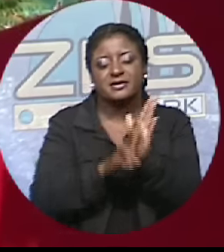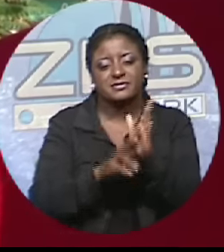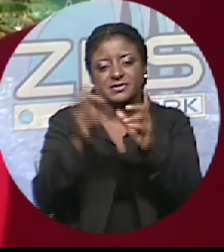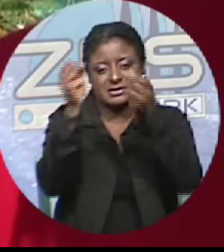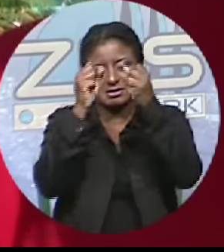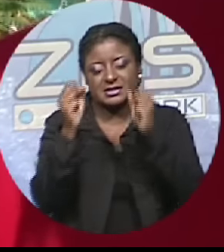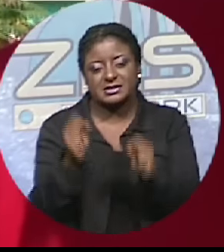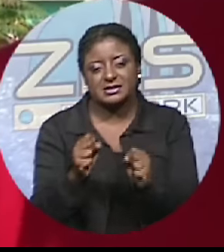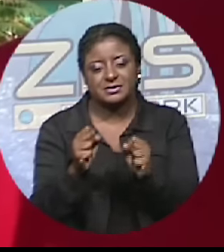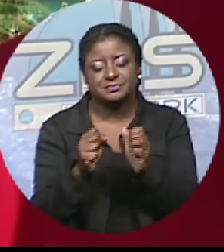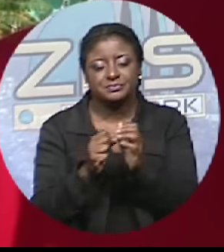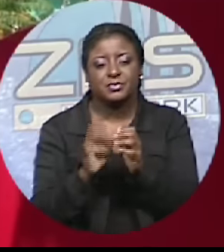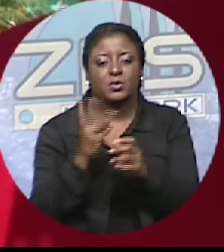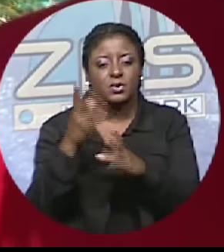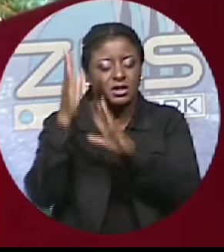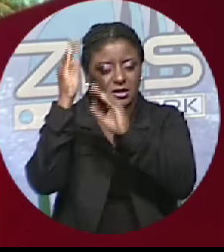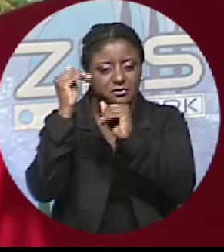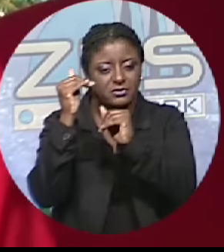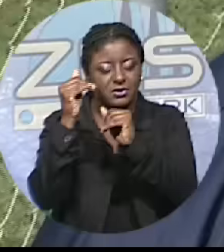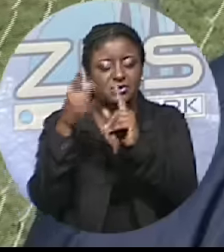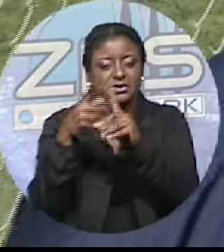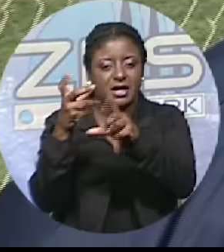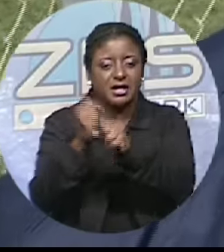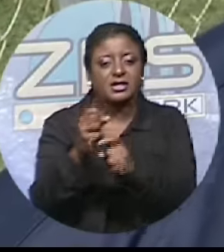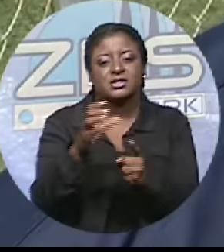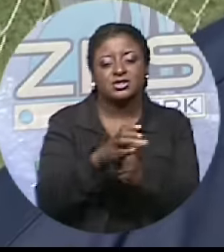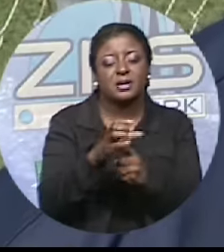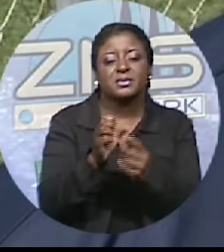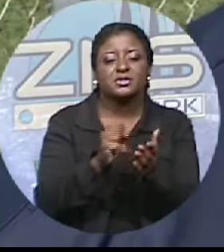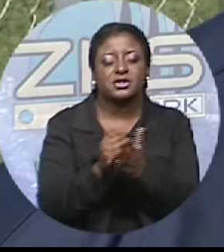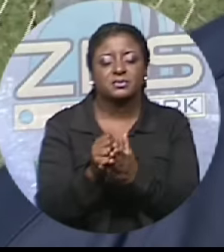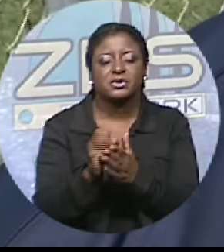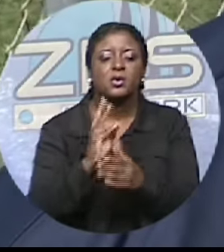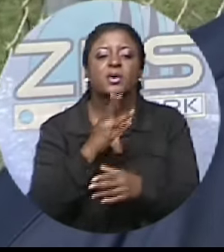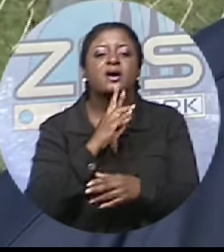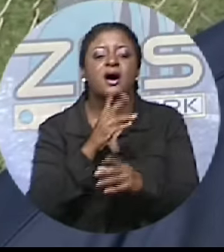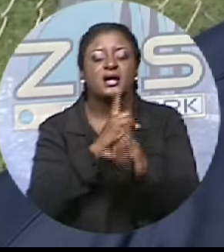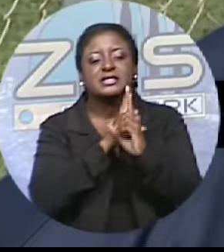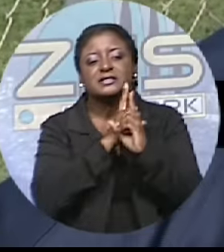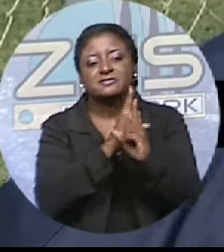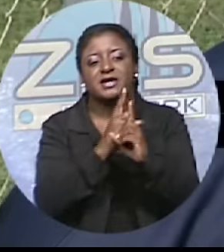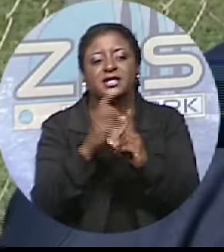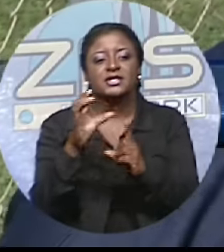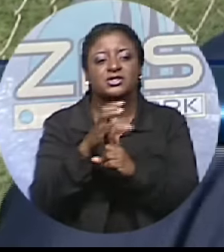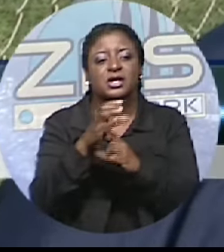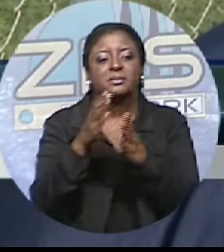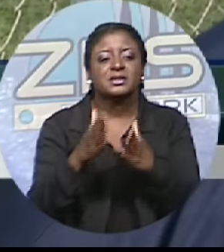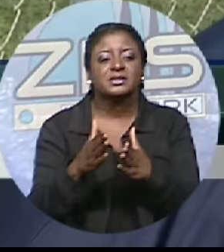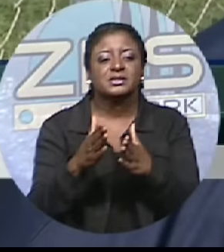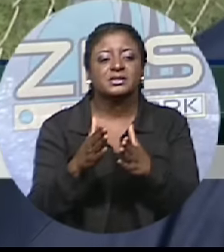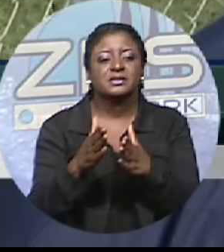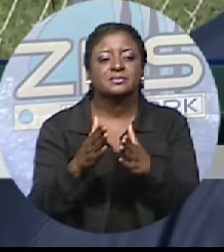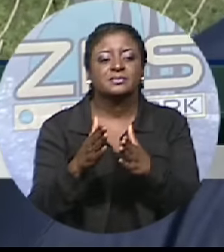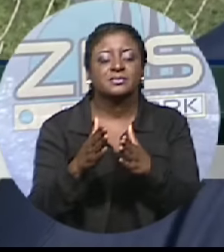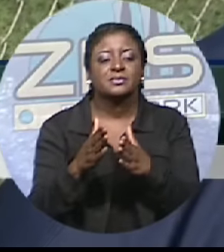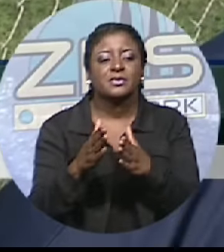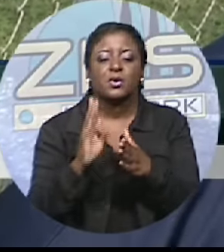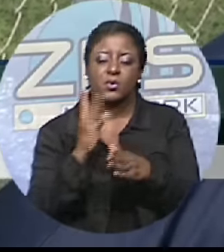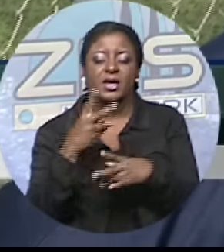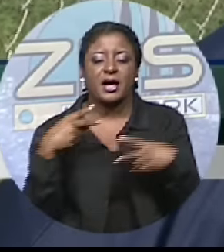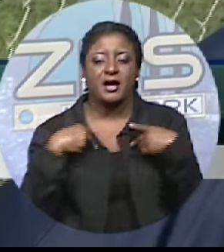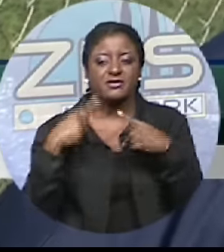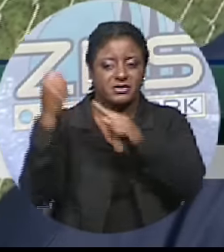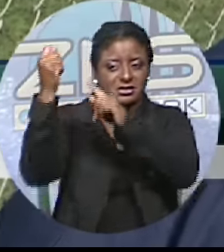forward to grasping the championship this season. Seeing that we're the defending champions, we know that we have a target on our back. But our team